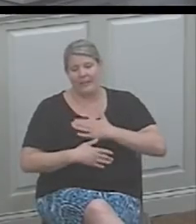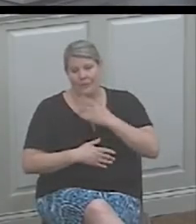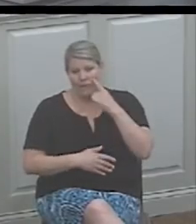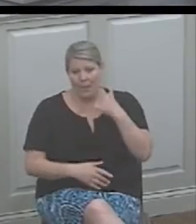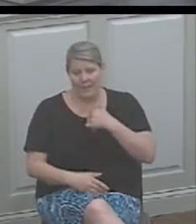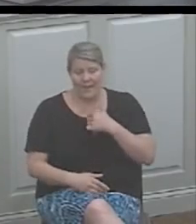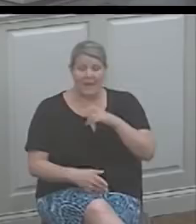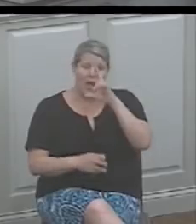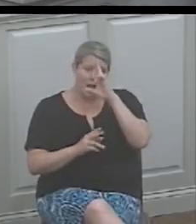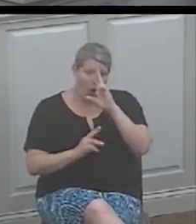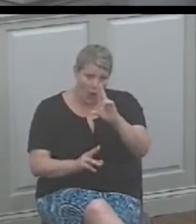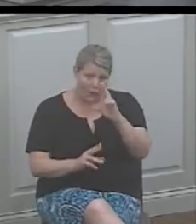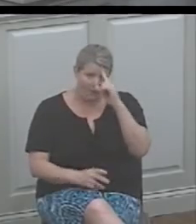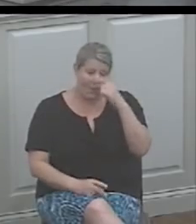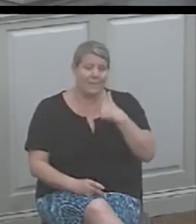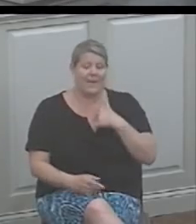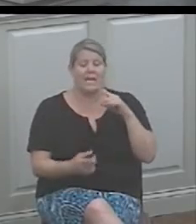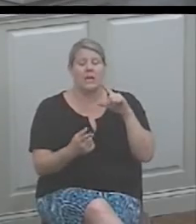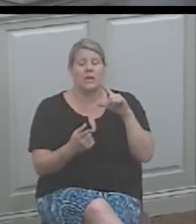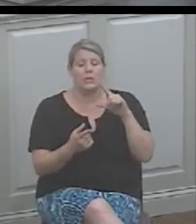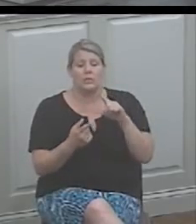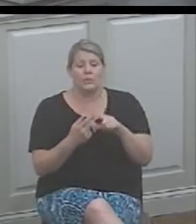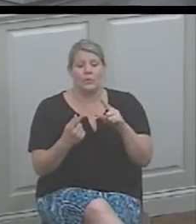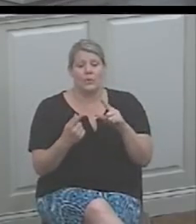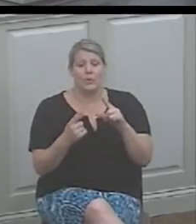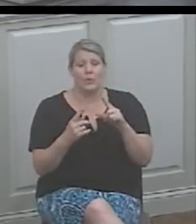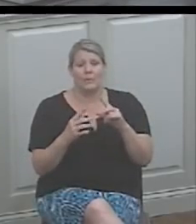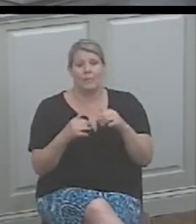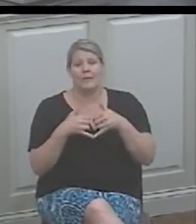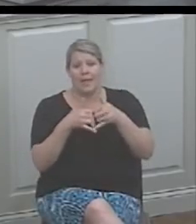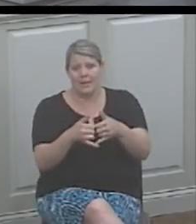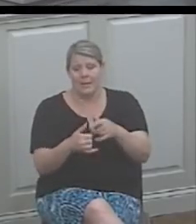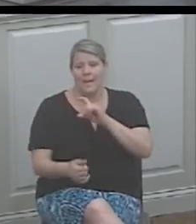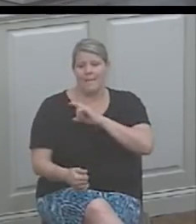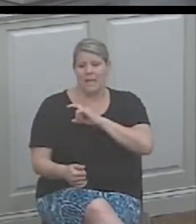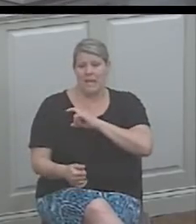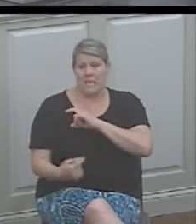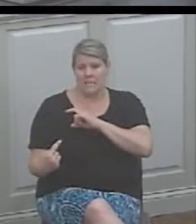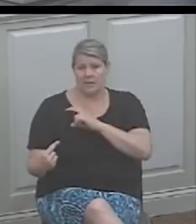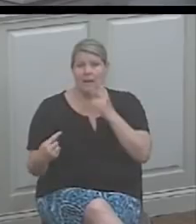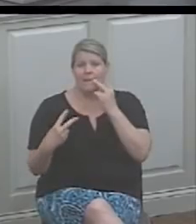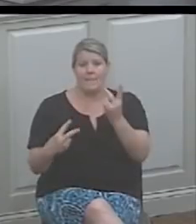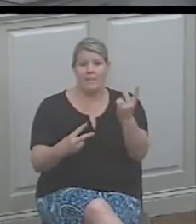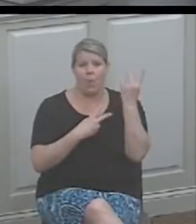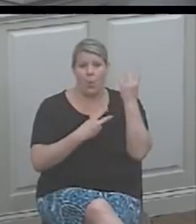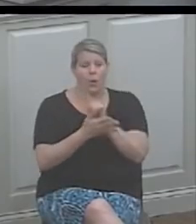honor of presenting. This is Police Officer Memorial Week. Who's coming to receive this?